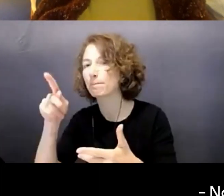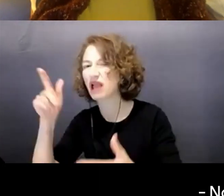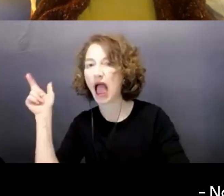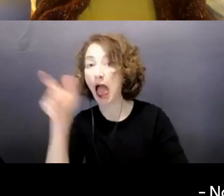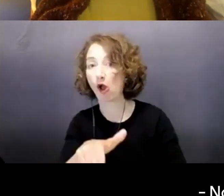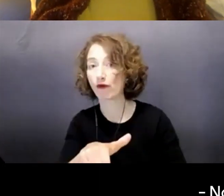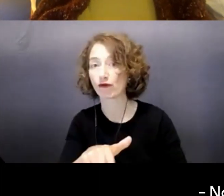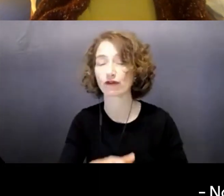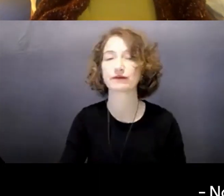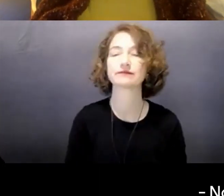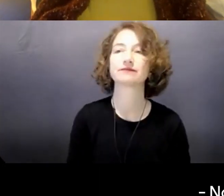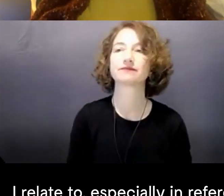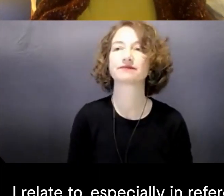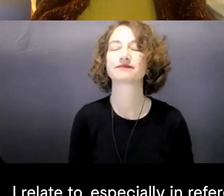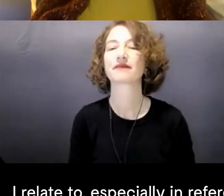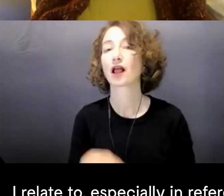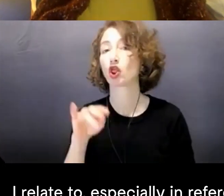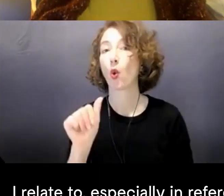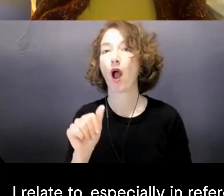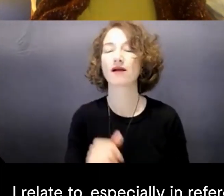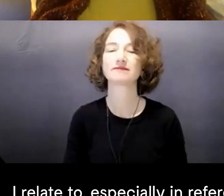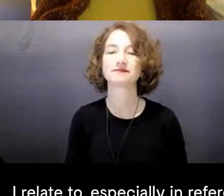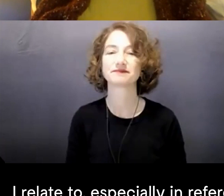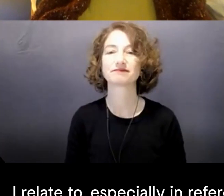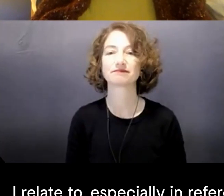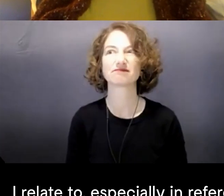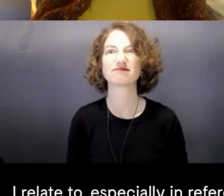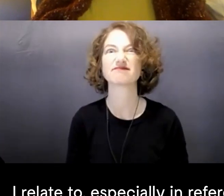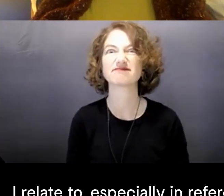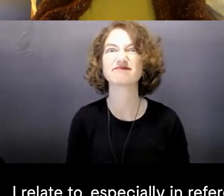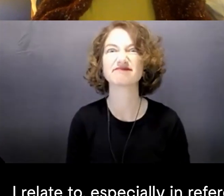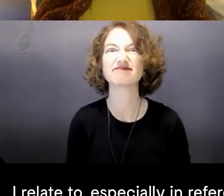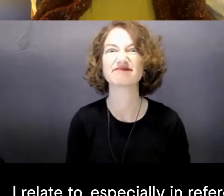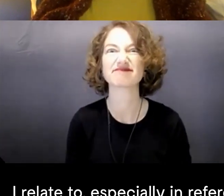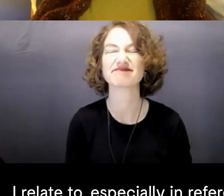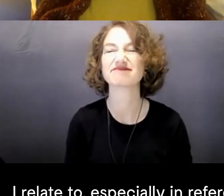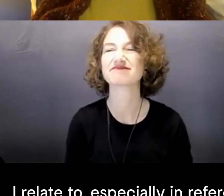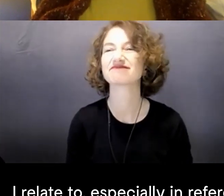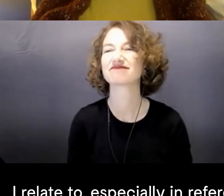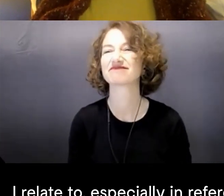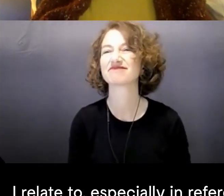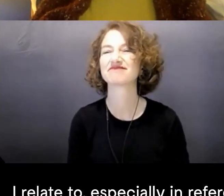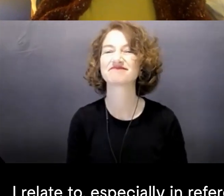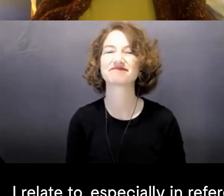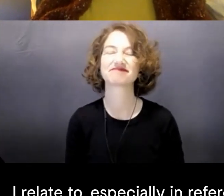I think that's definitely something I'm relate to, especially in